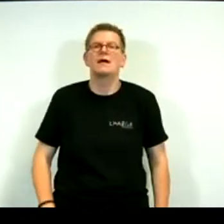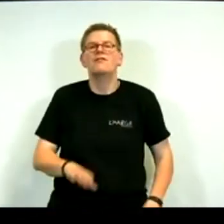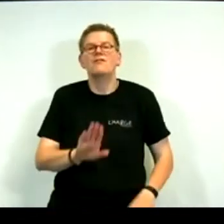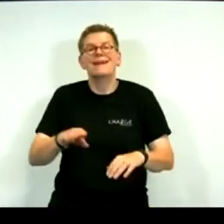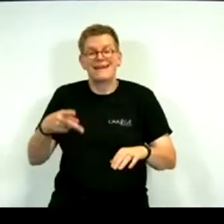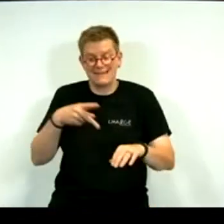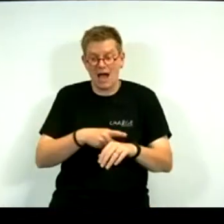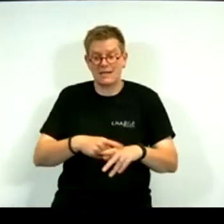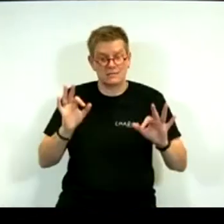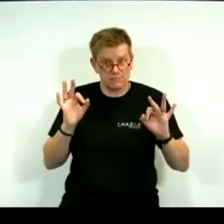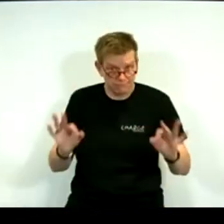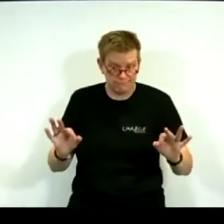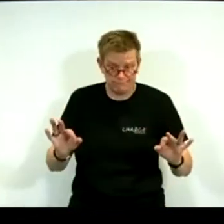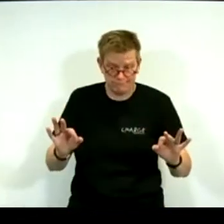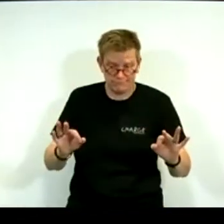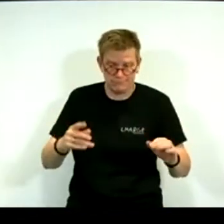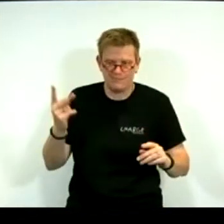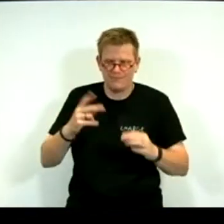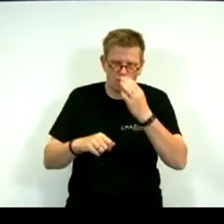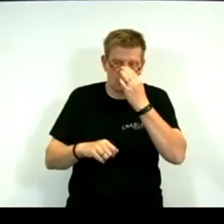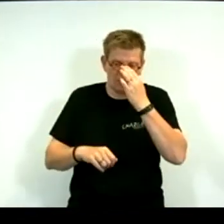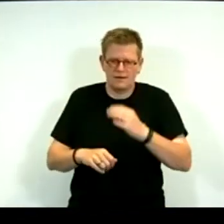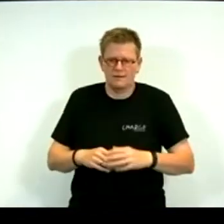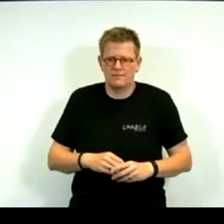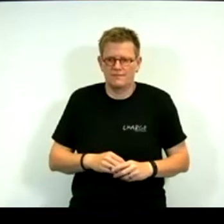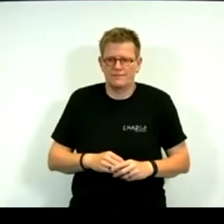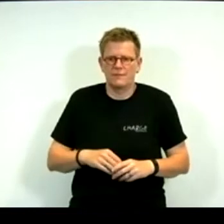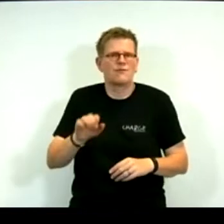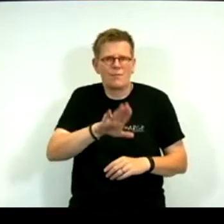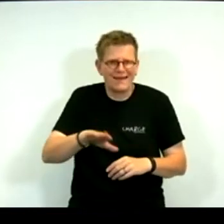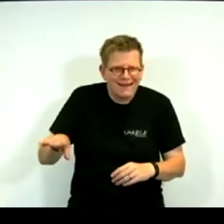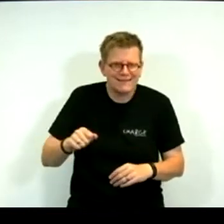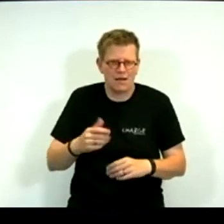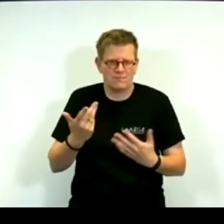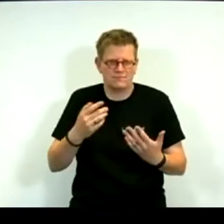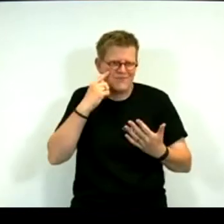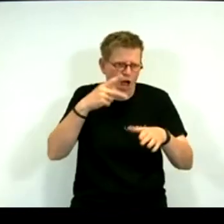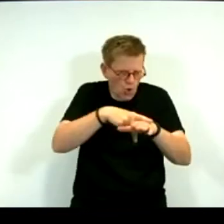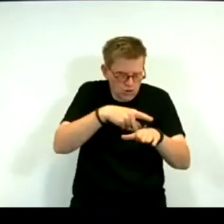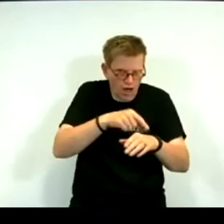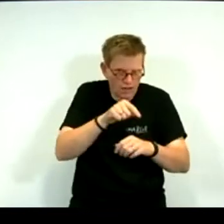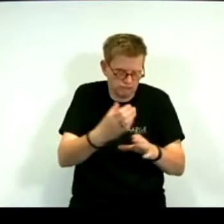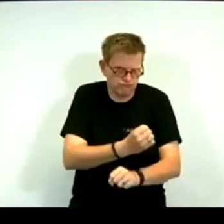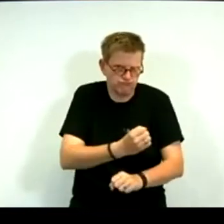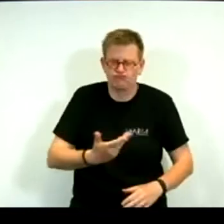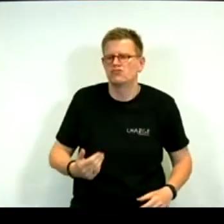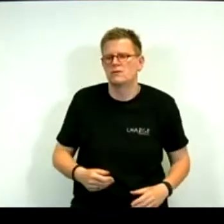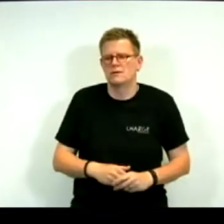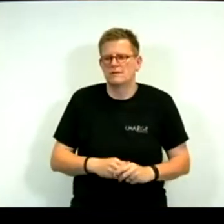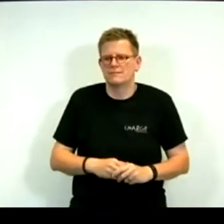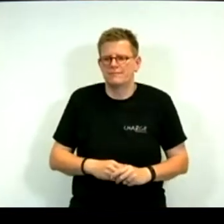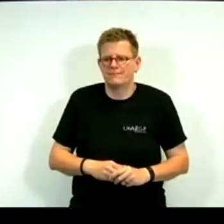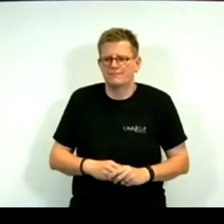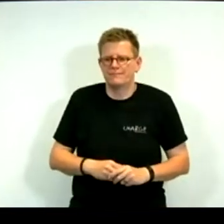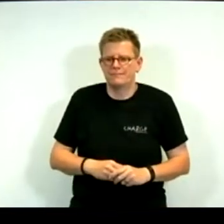ophthalmologist would be able to do that. I've been to hospitals where the doctor just gets on the floor and rolls